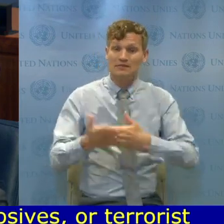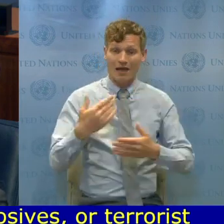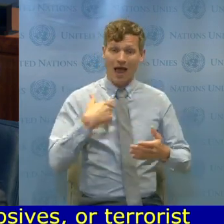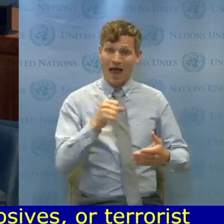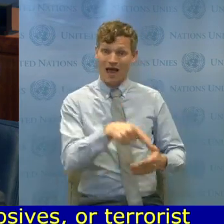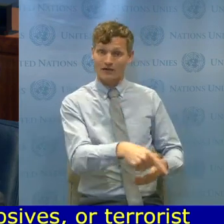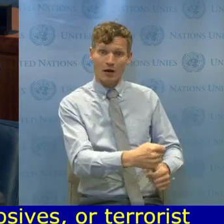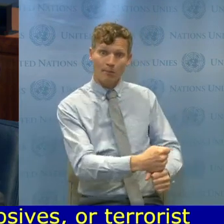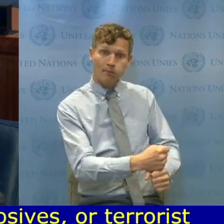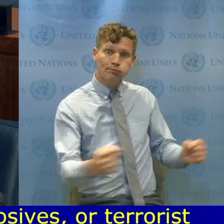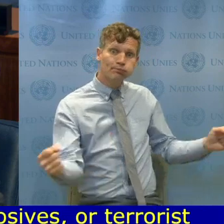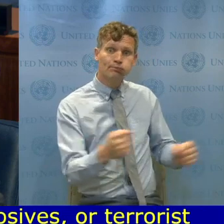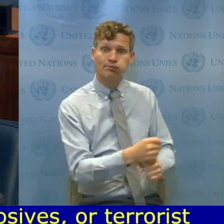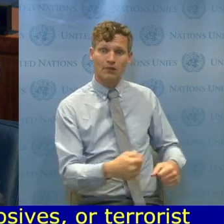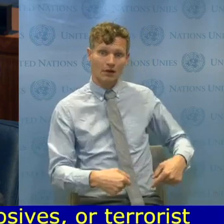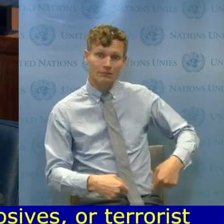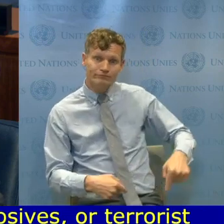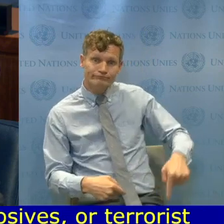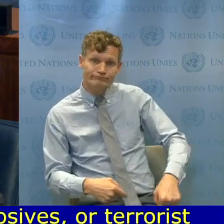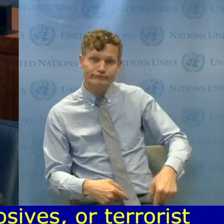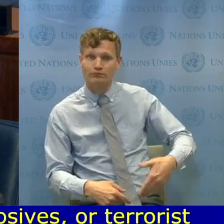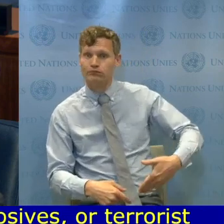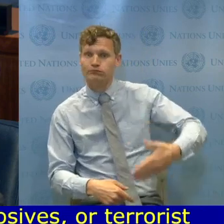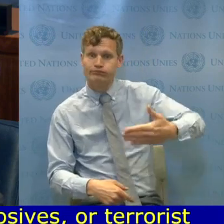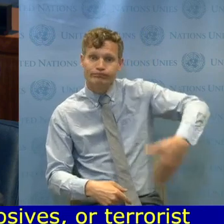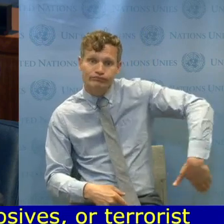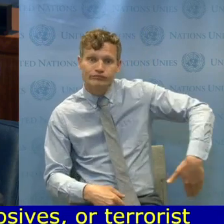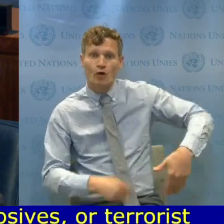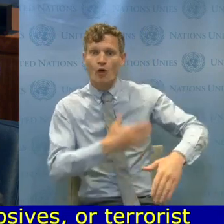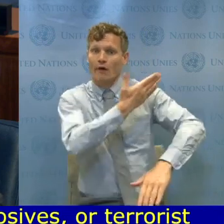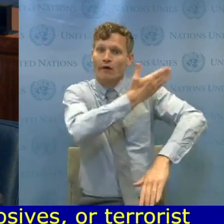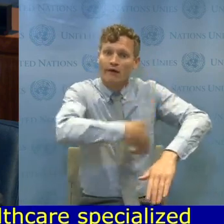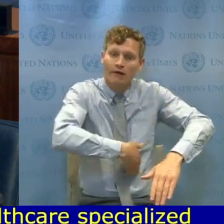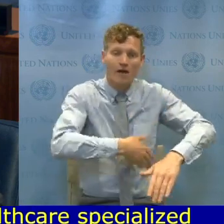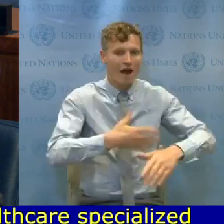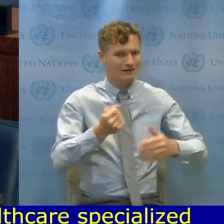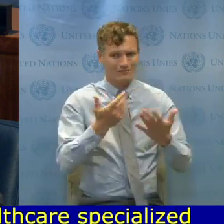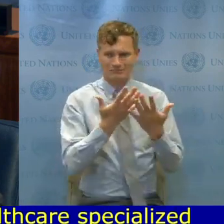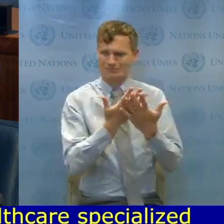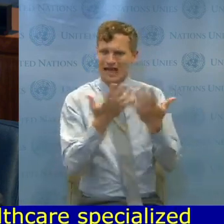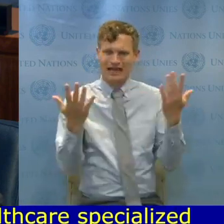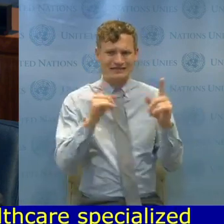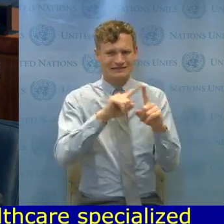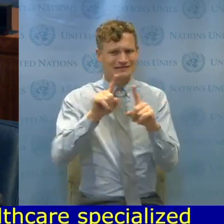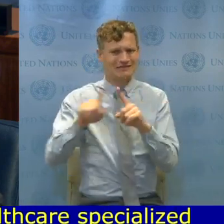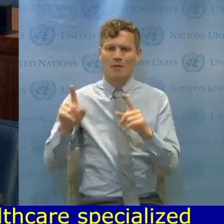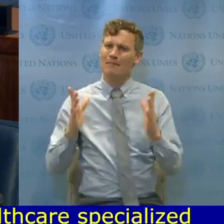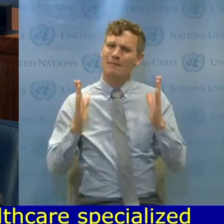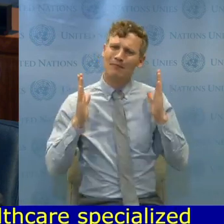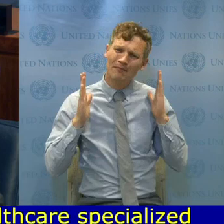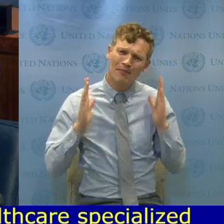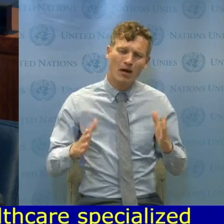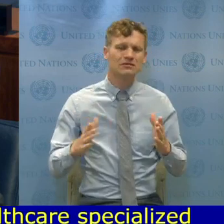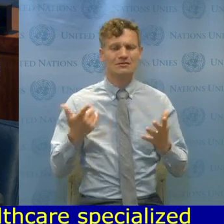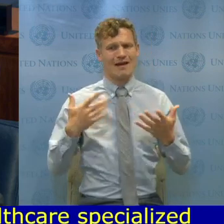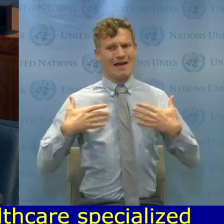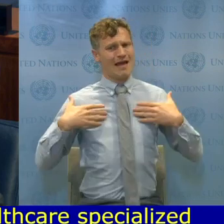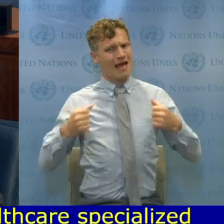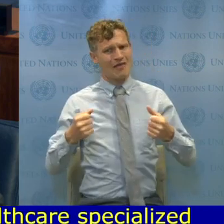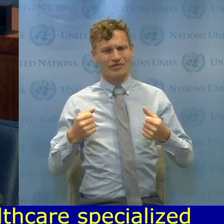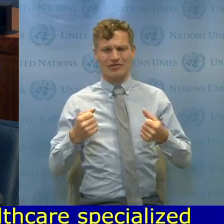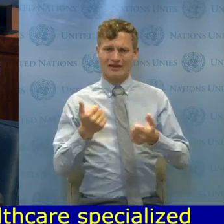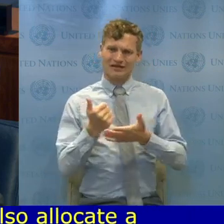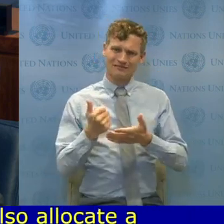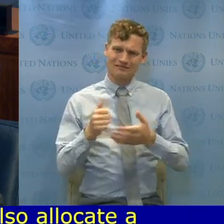of job opportunities to persons with disability. We've activated this measure in Iraq, whereby 5% of